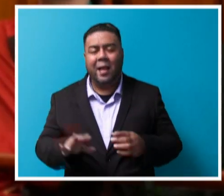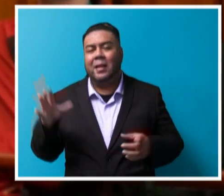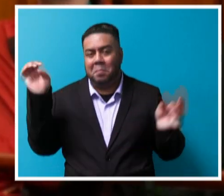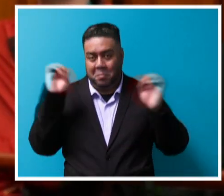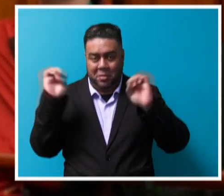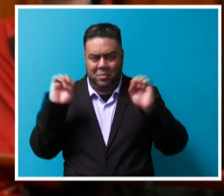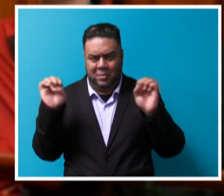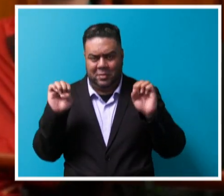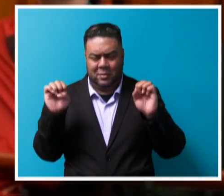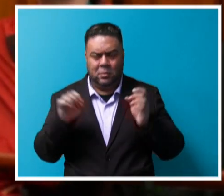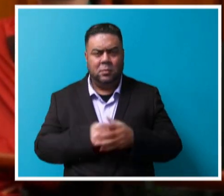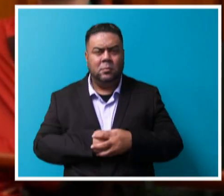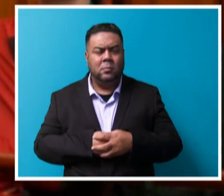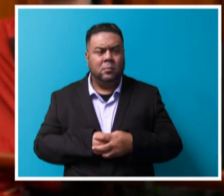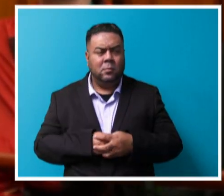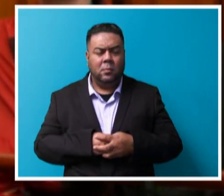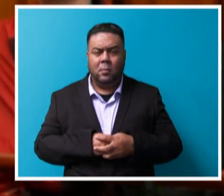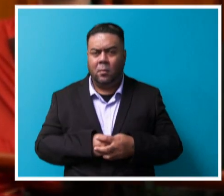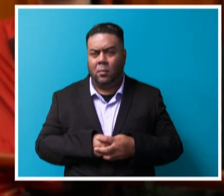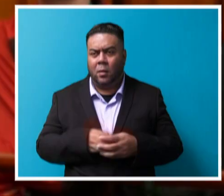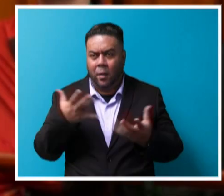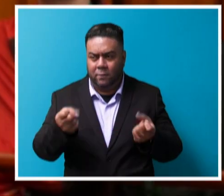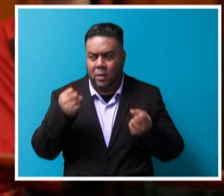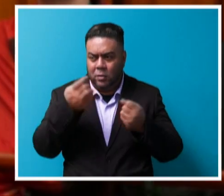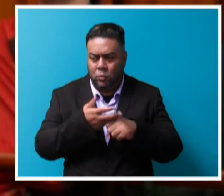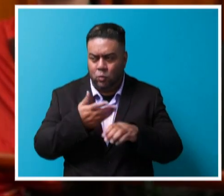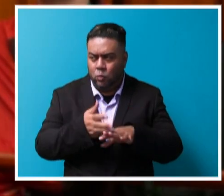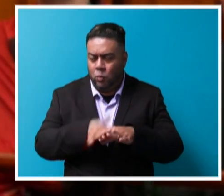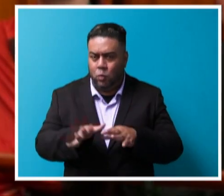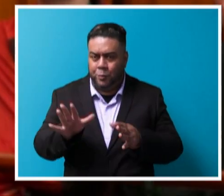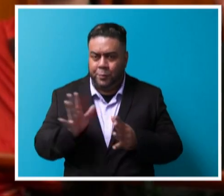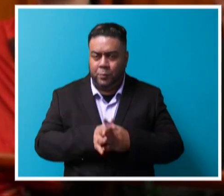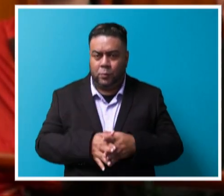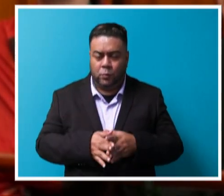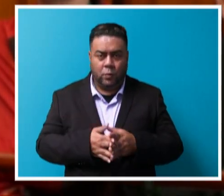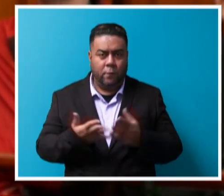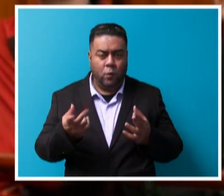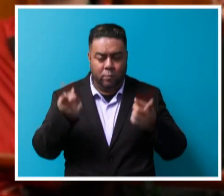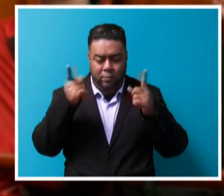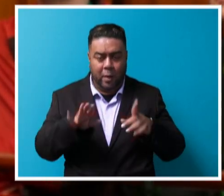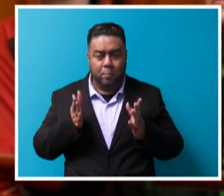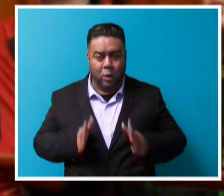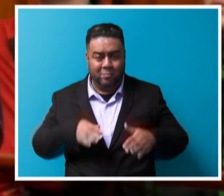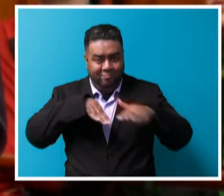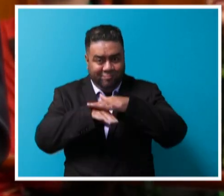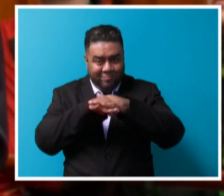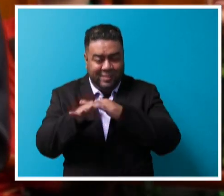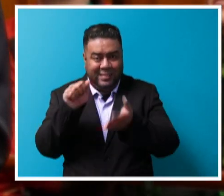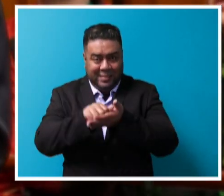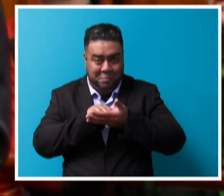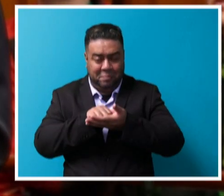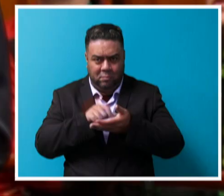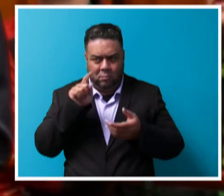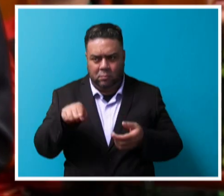Across critical areas in Fiji, modern mortuary facilities are also being expanded, so every Fijian